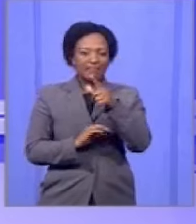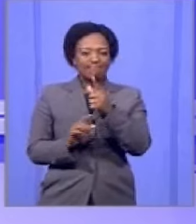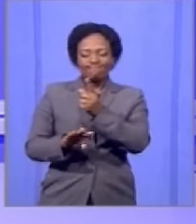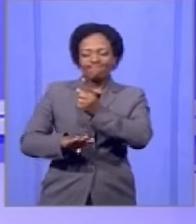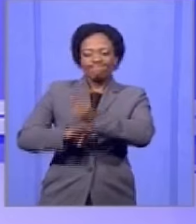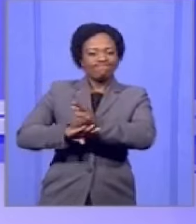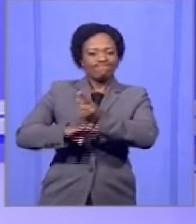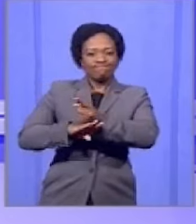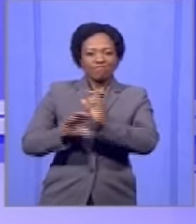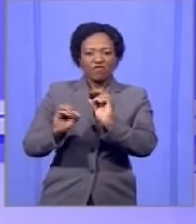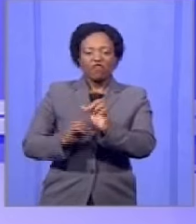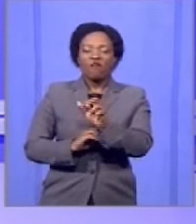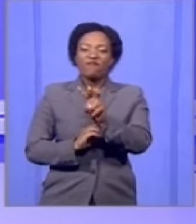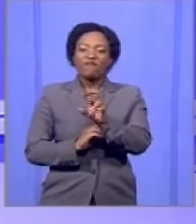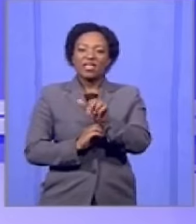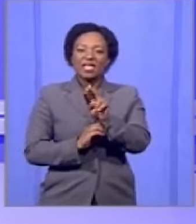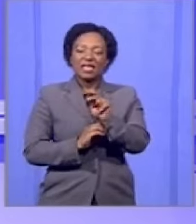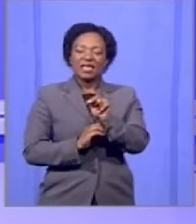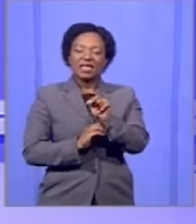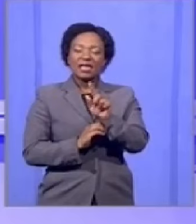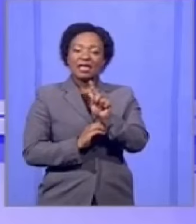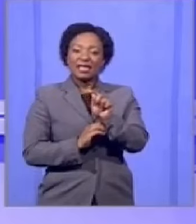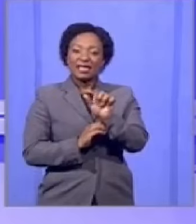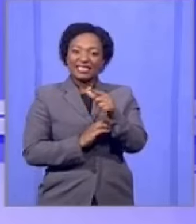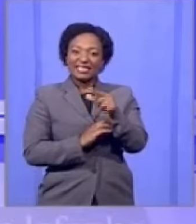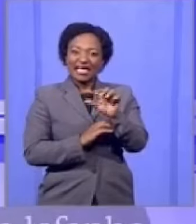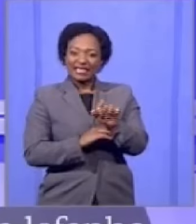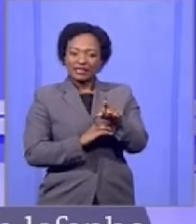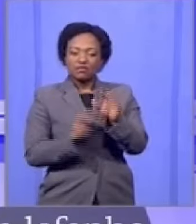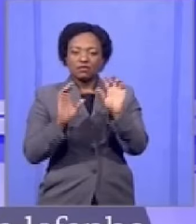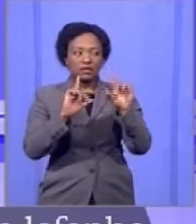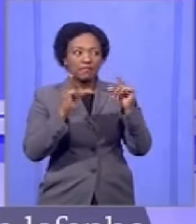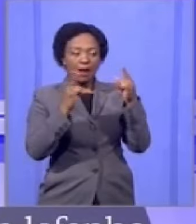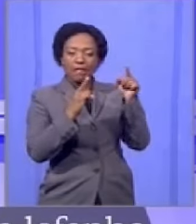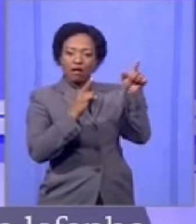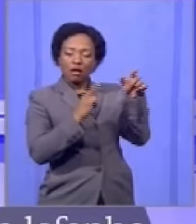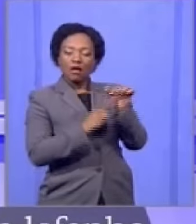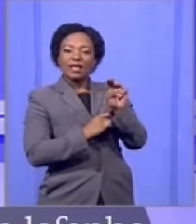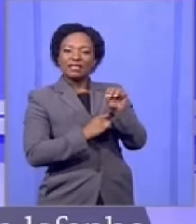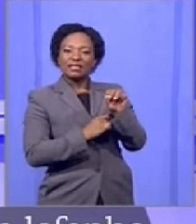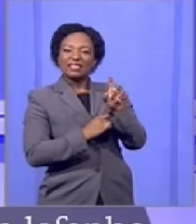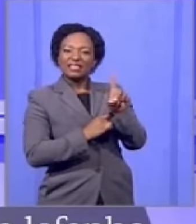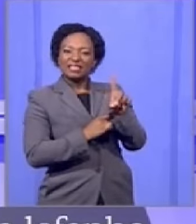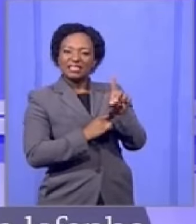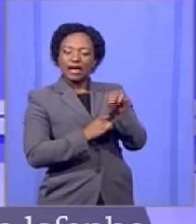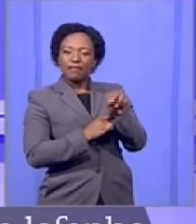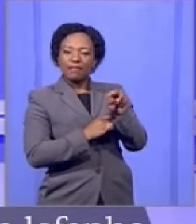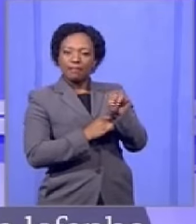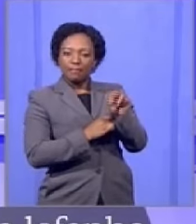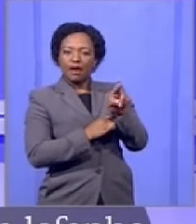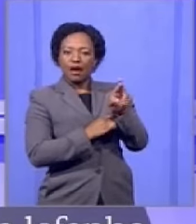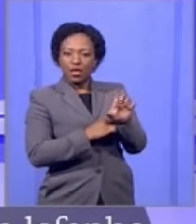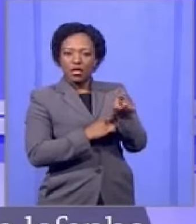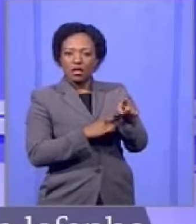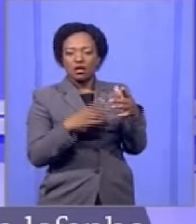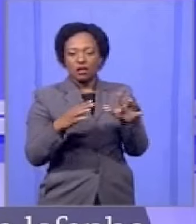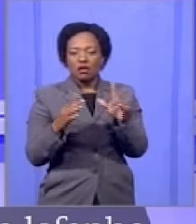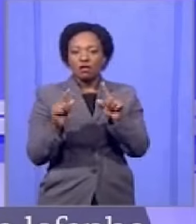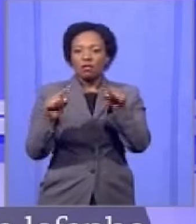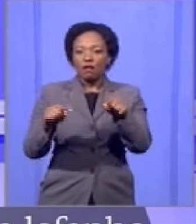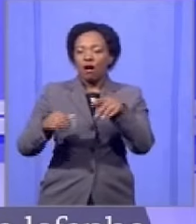tshwanelo ya go epa. Go begwa fa lefapha la diminerale le itsisitse malapa gore le sekaseka go rebolela beng ba pele ba moepo